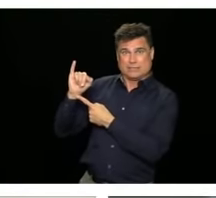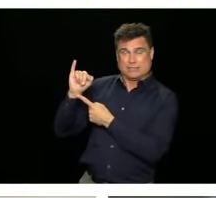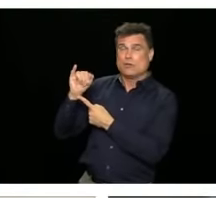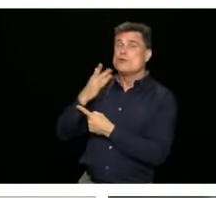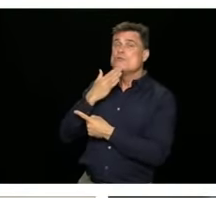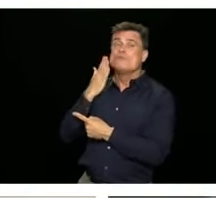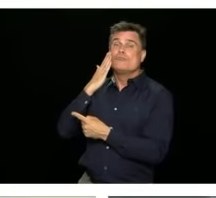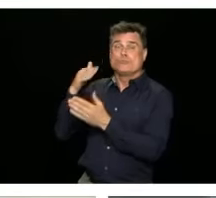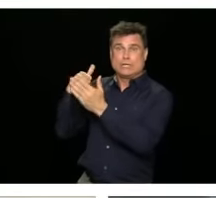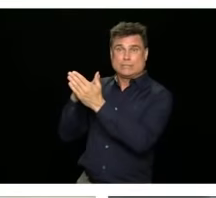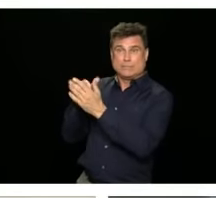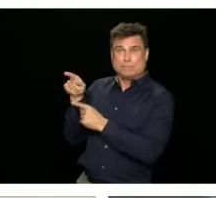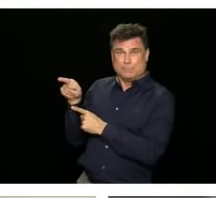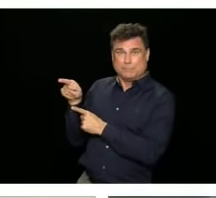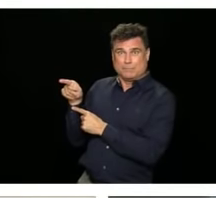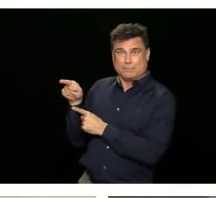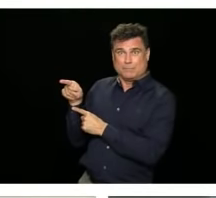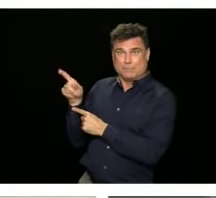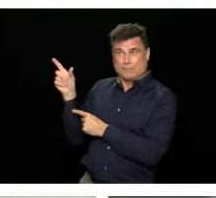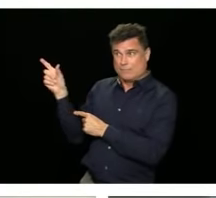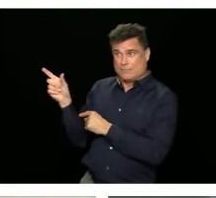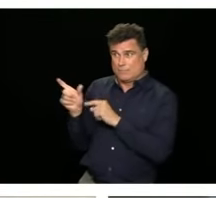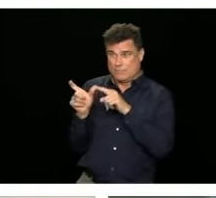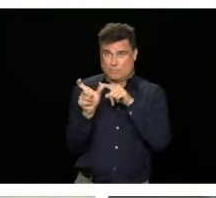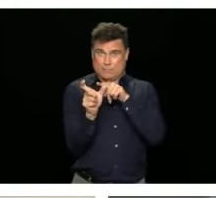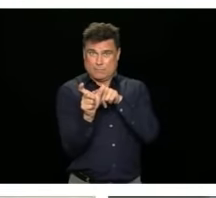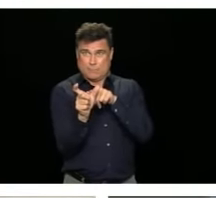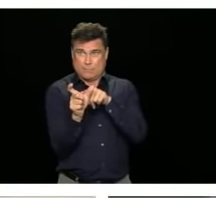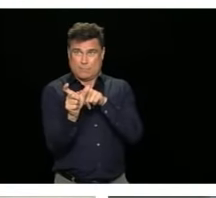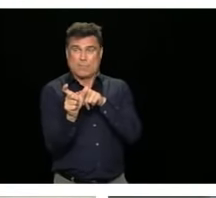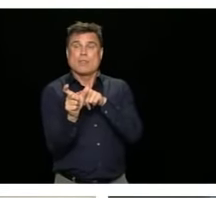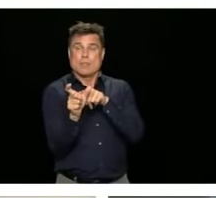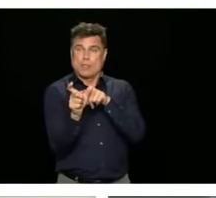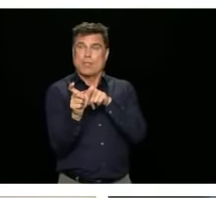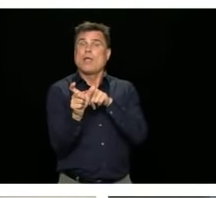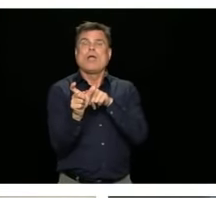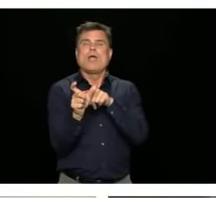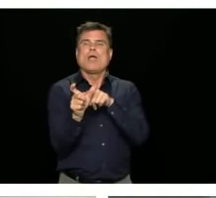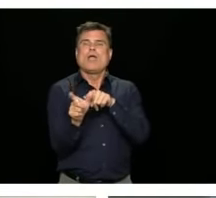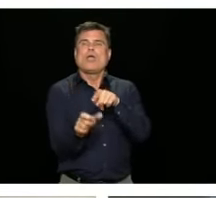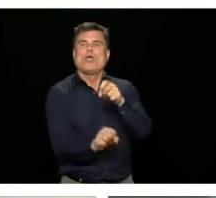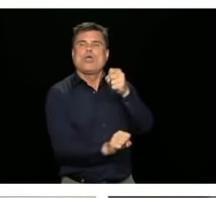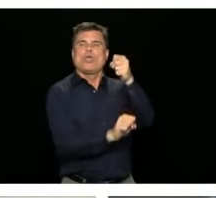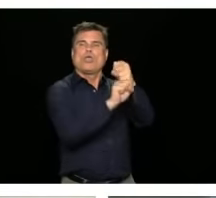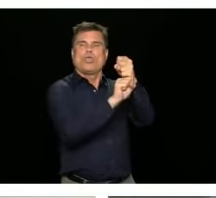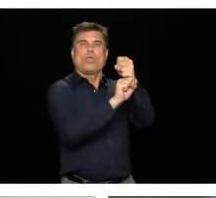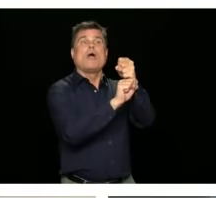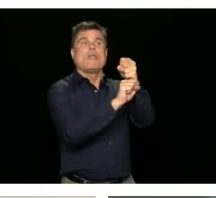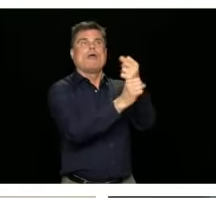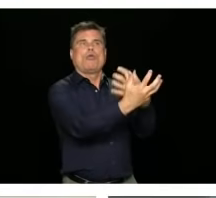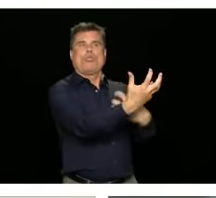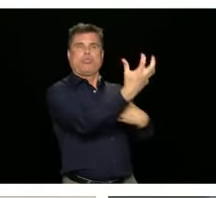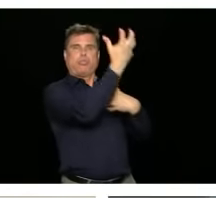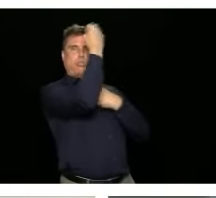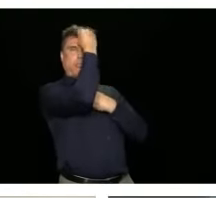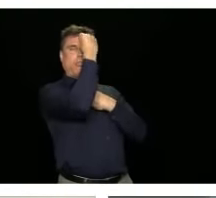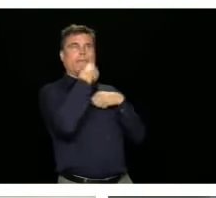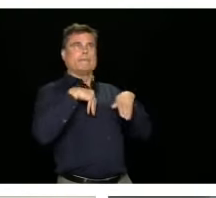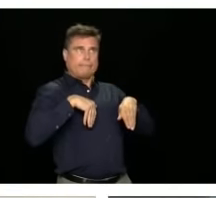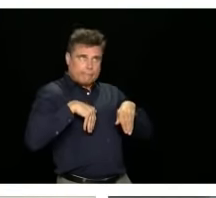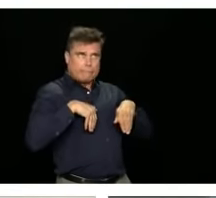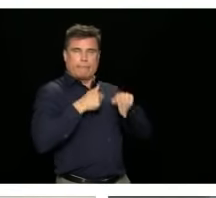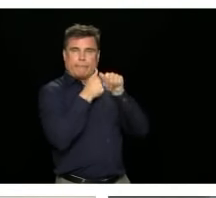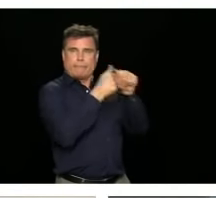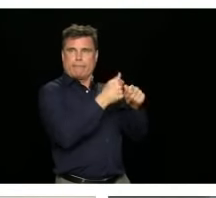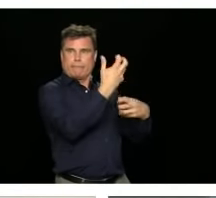absolutely, we need more of it, but it needs to be in conversation with our indigenous thought,